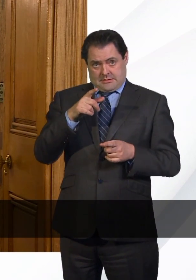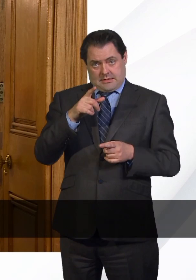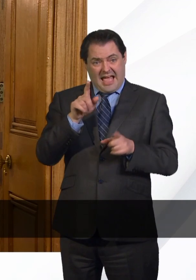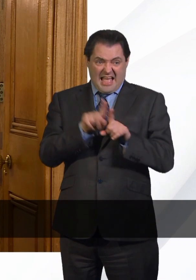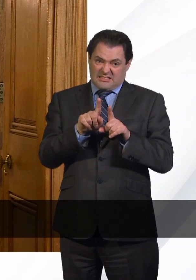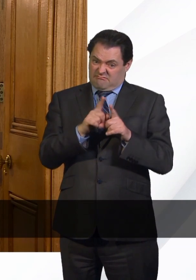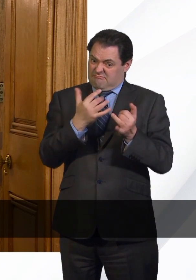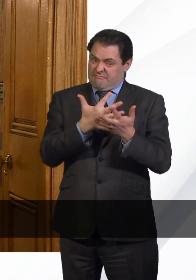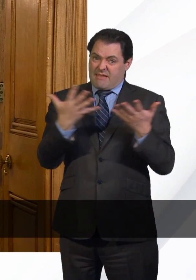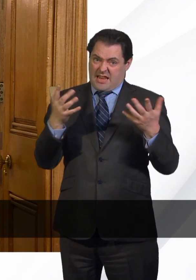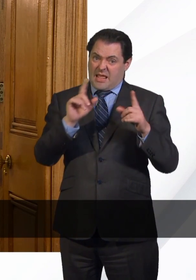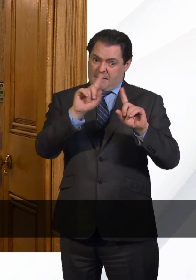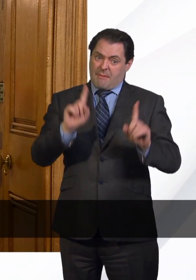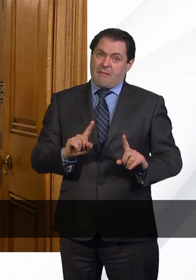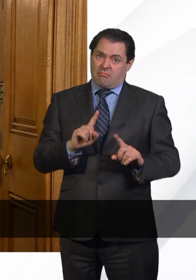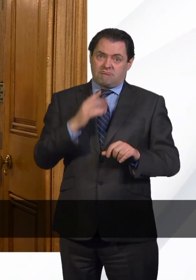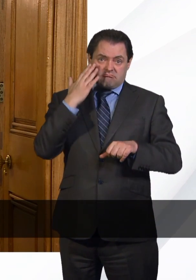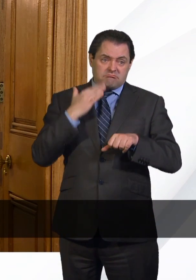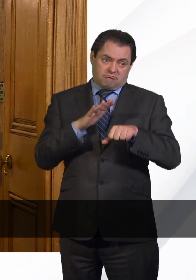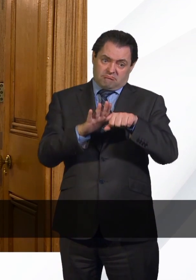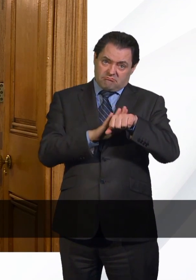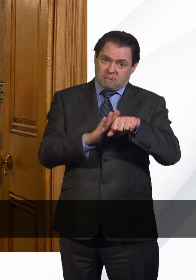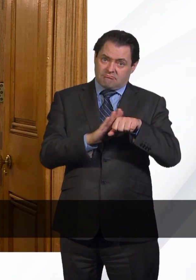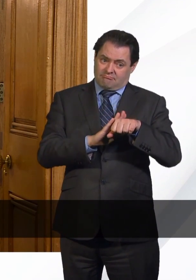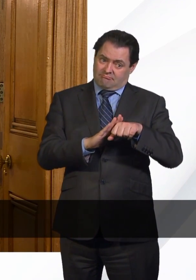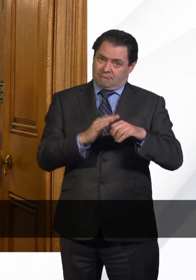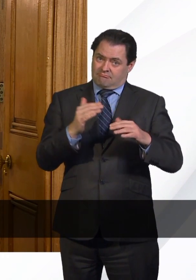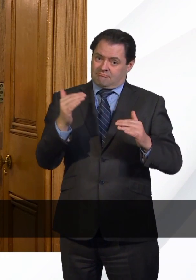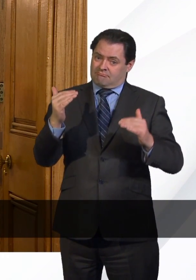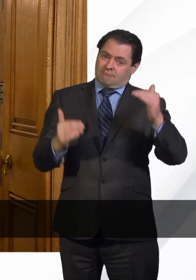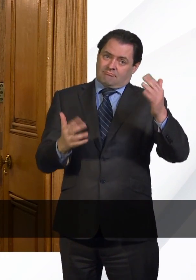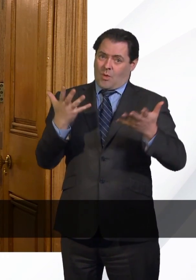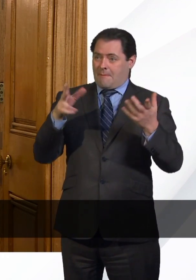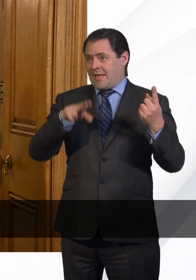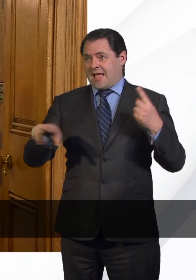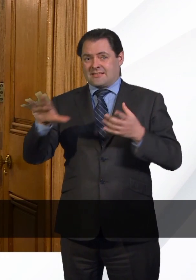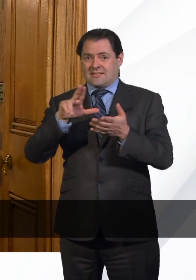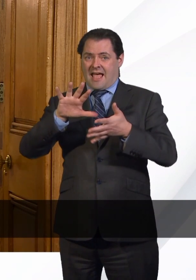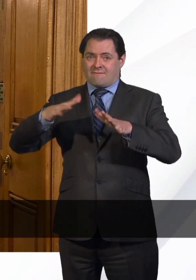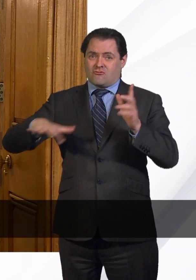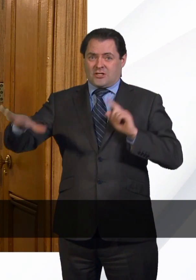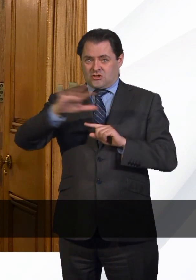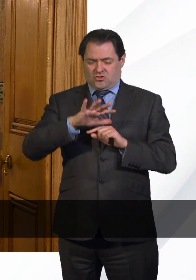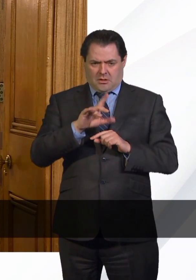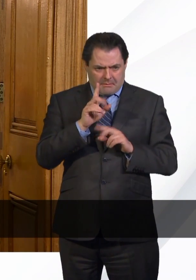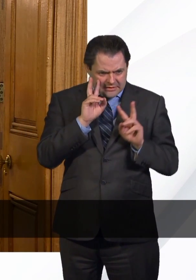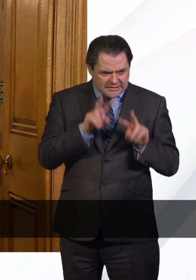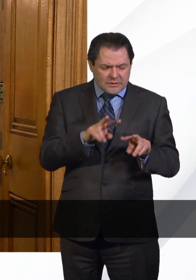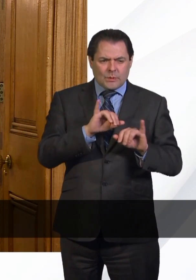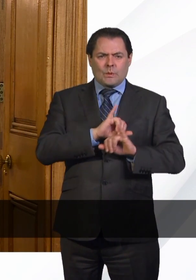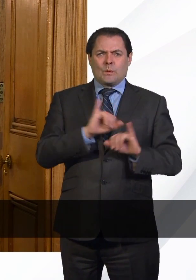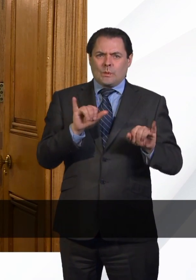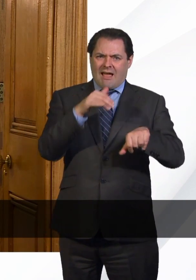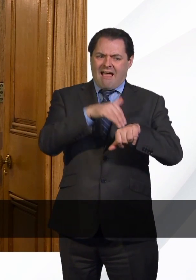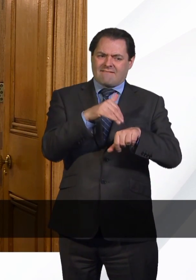people from ethnic minority backgrounds. And yet we have seen this impact in the data. And I think it's